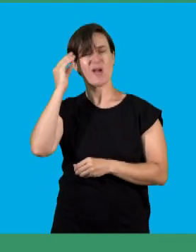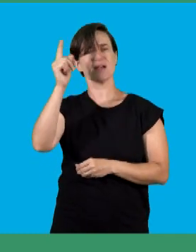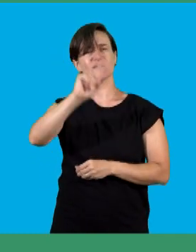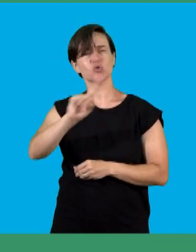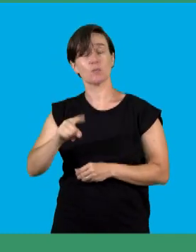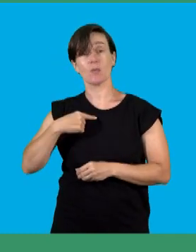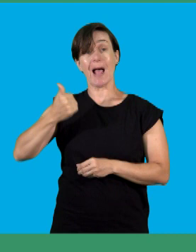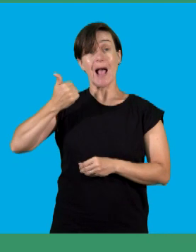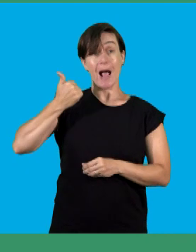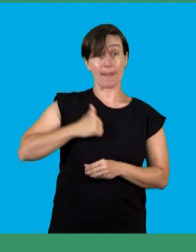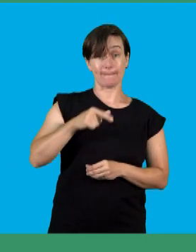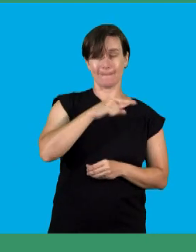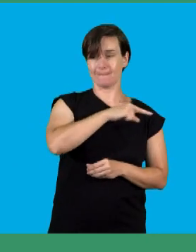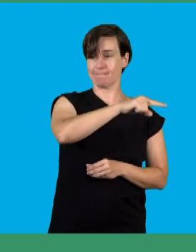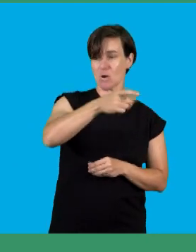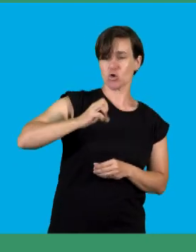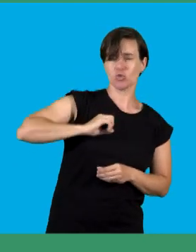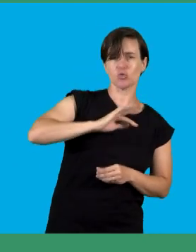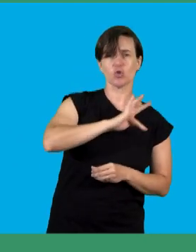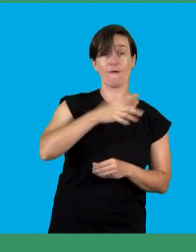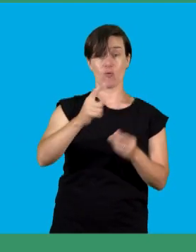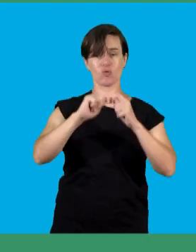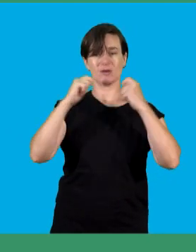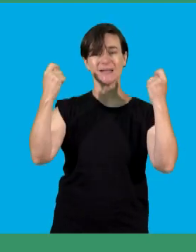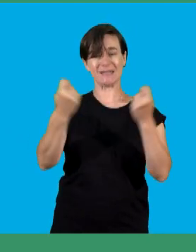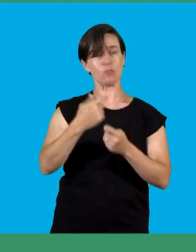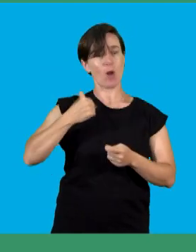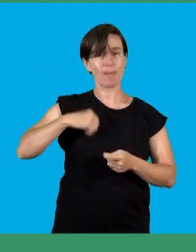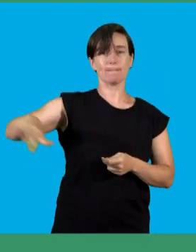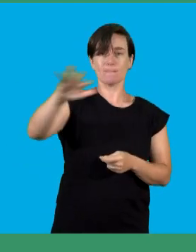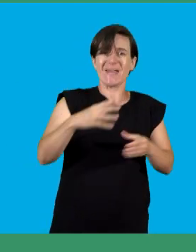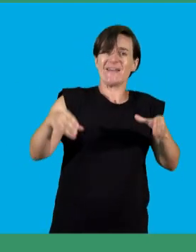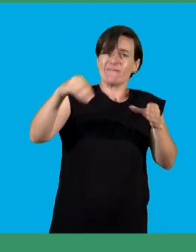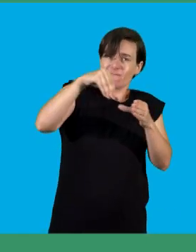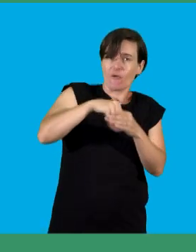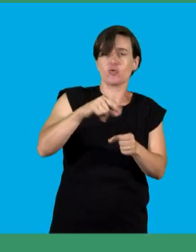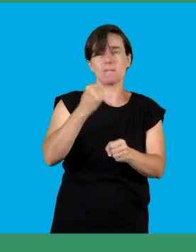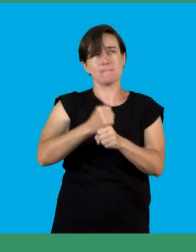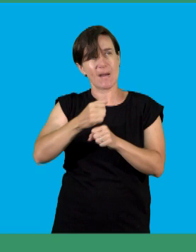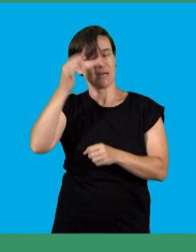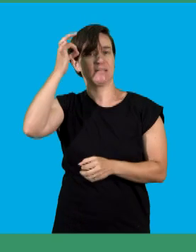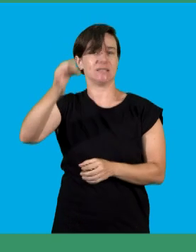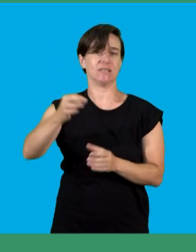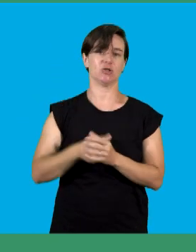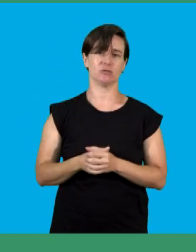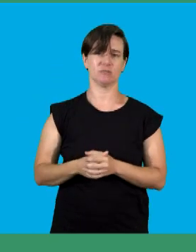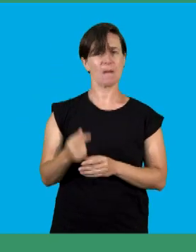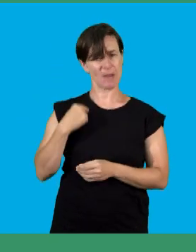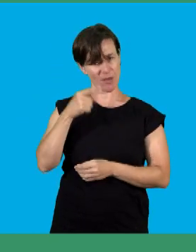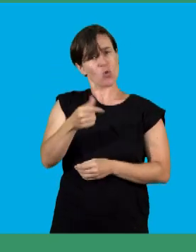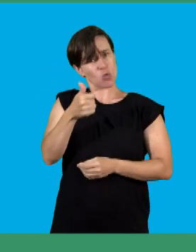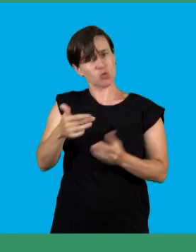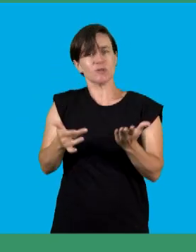want to involve employees or teams in the decision-making process. Already you can tell that this is not a